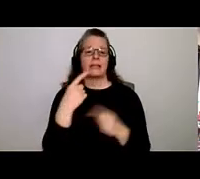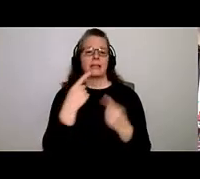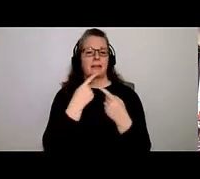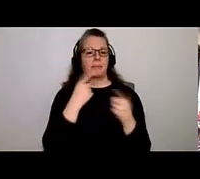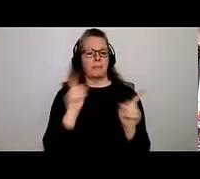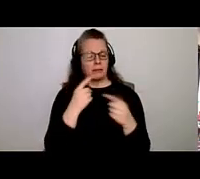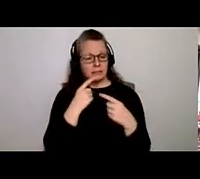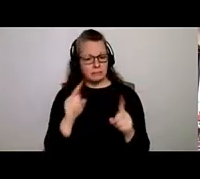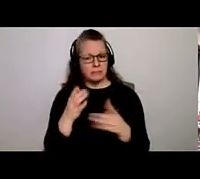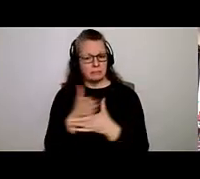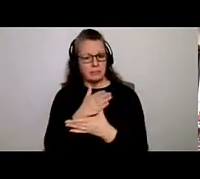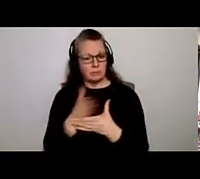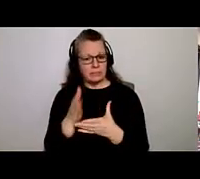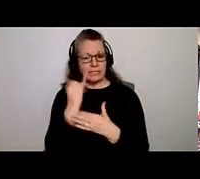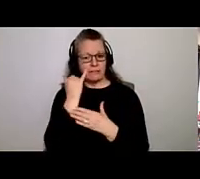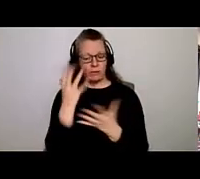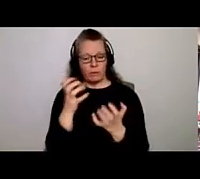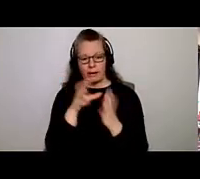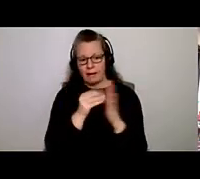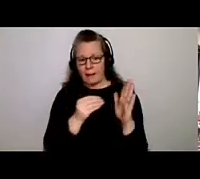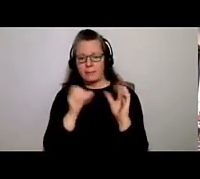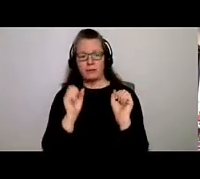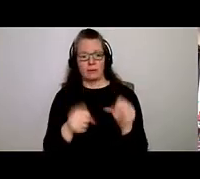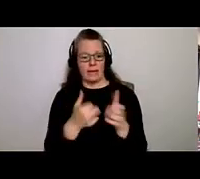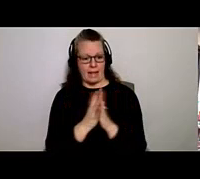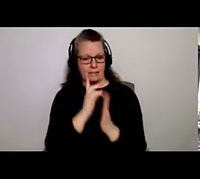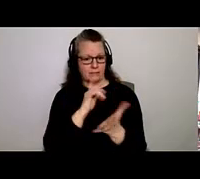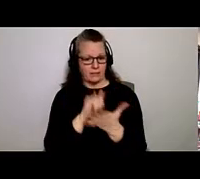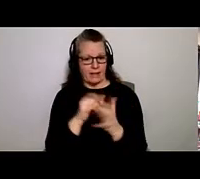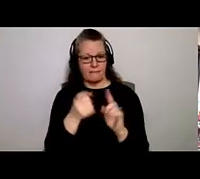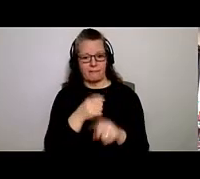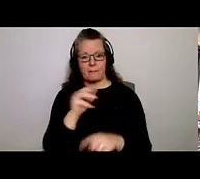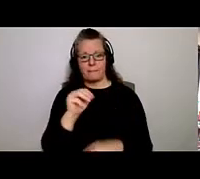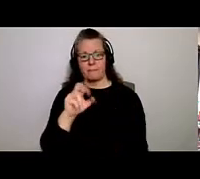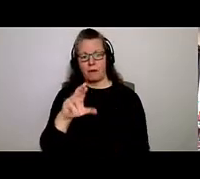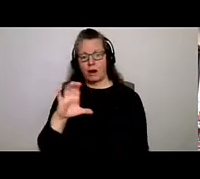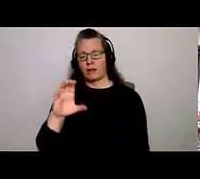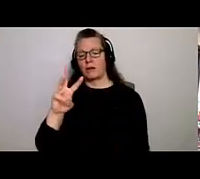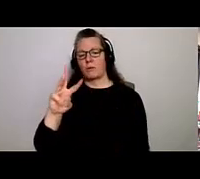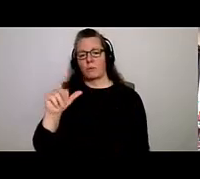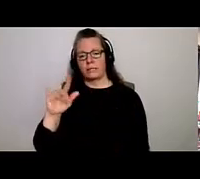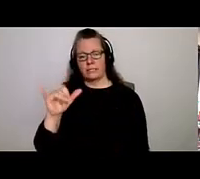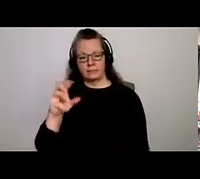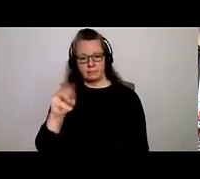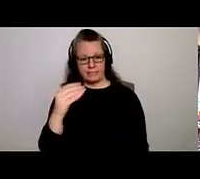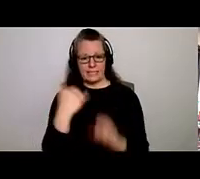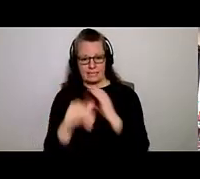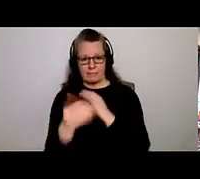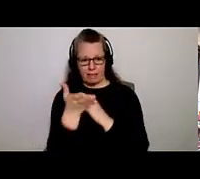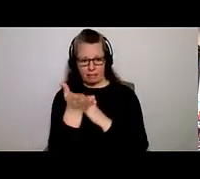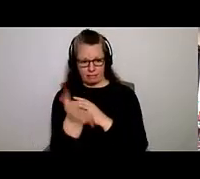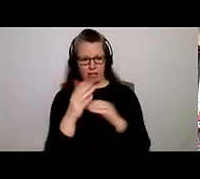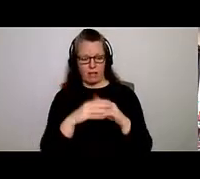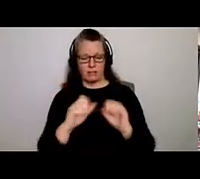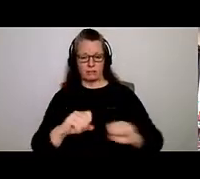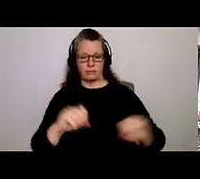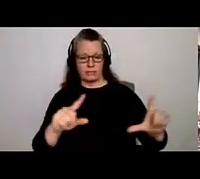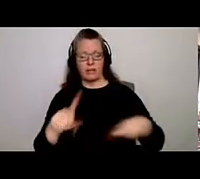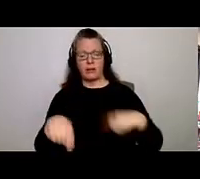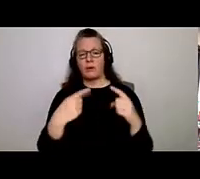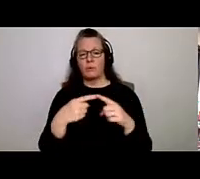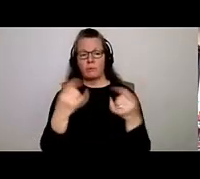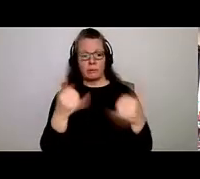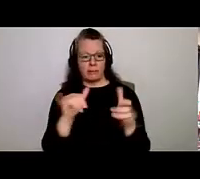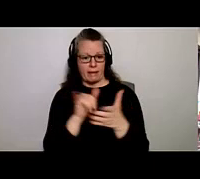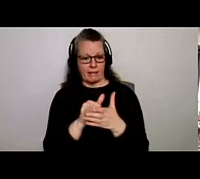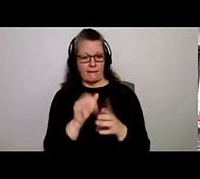to use of your own accord, you can request those from Mark Williams, their email on the screen. And when we play those, we'll also post